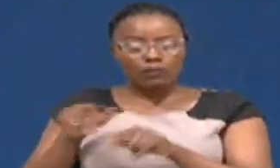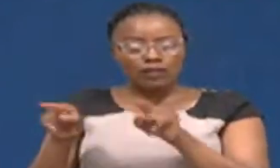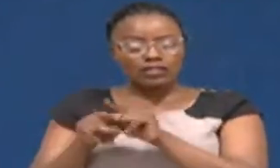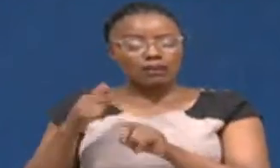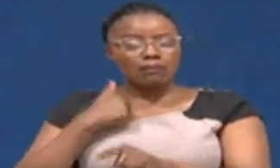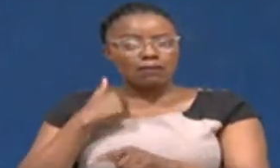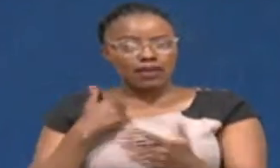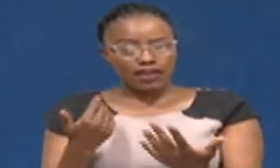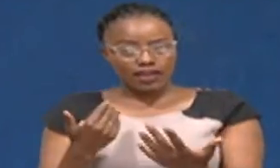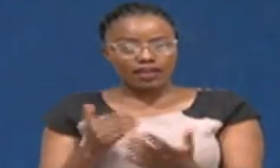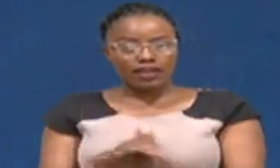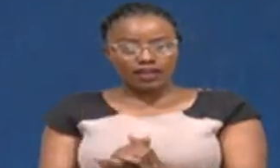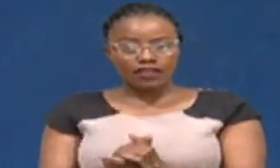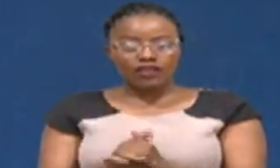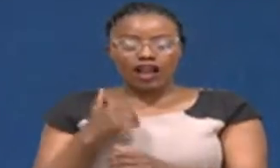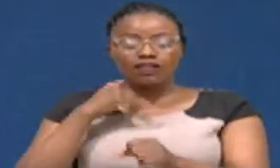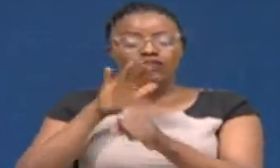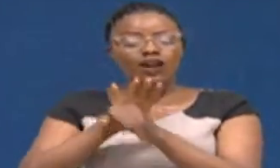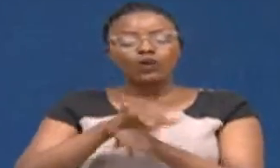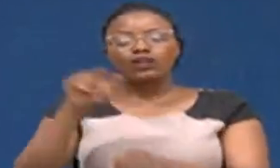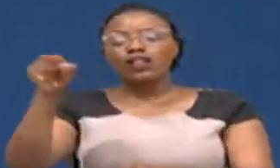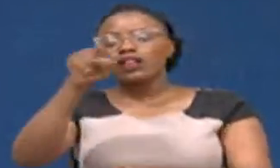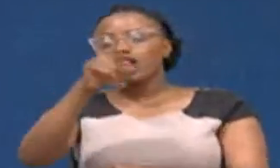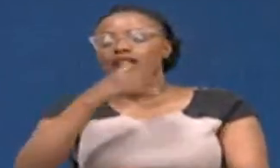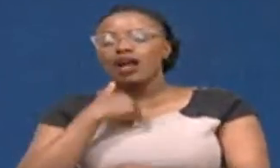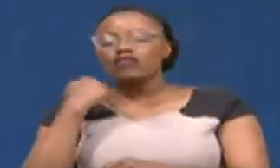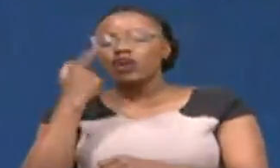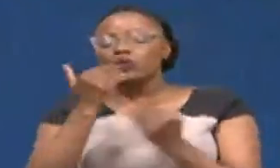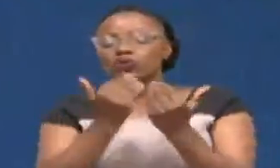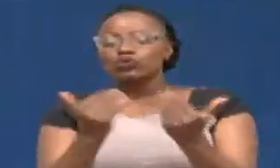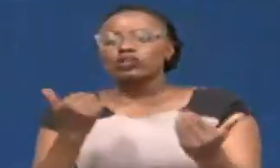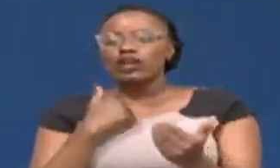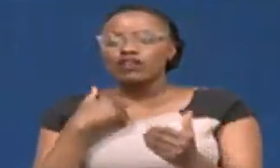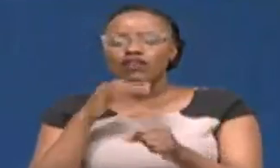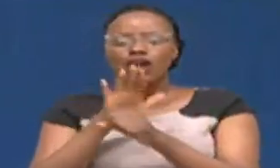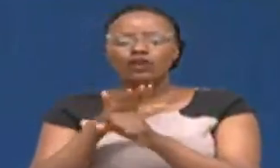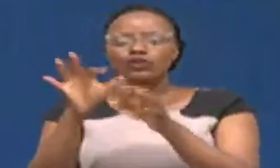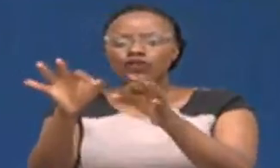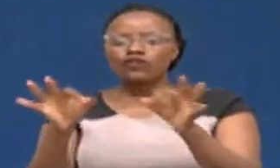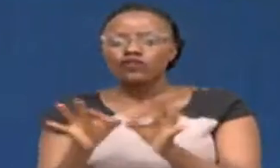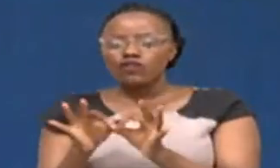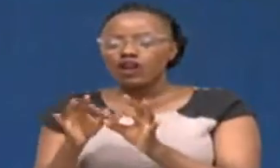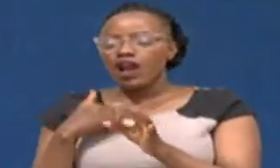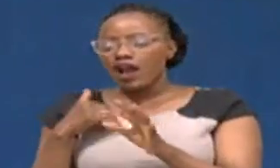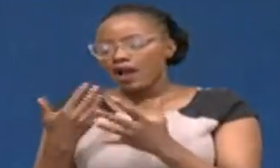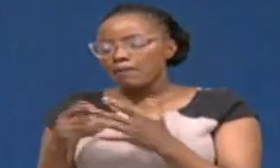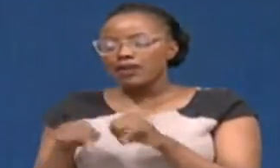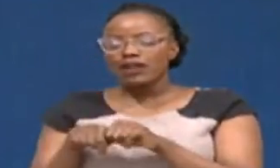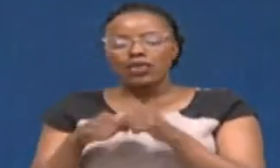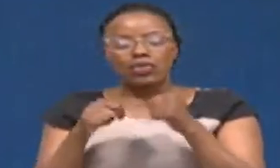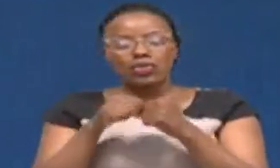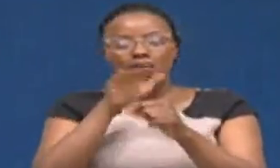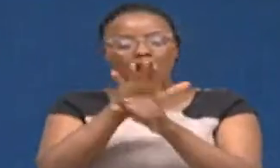me. There are so many out there, there are so many who have children, so many families were broken. Yeah.